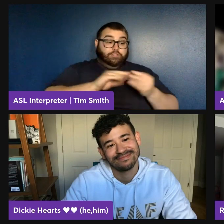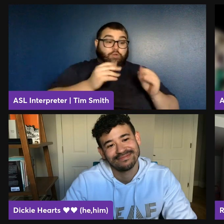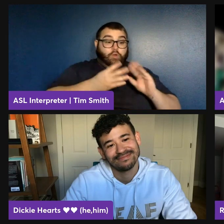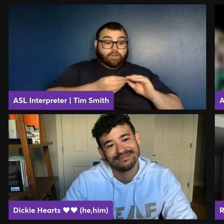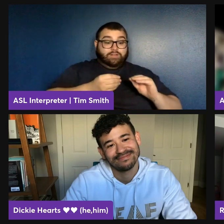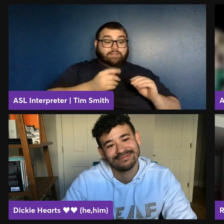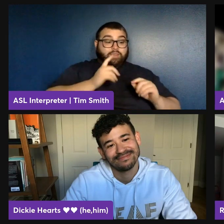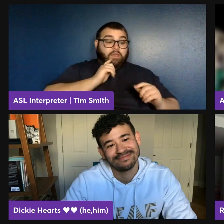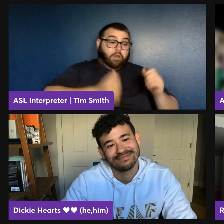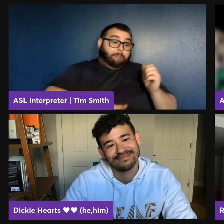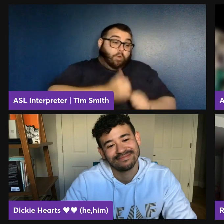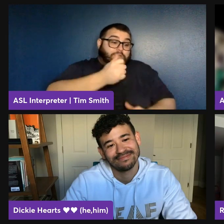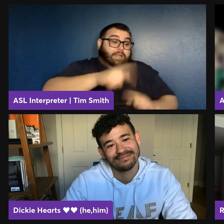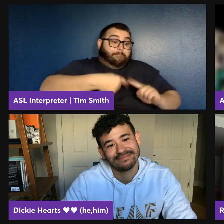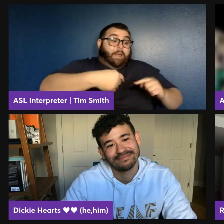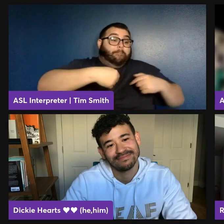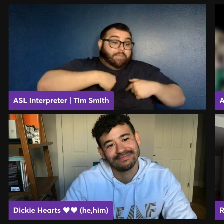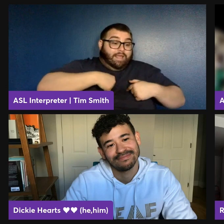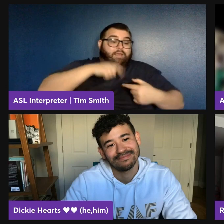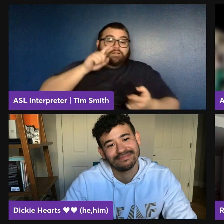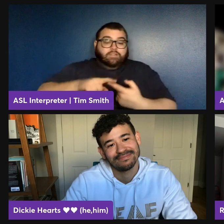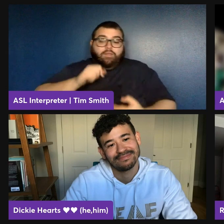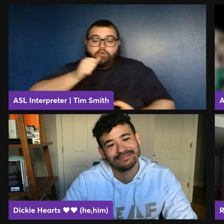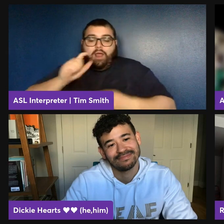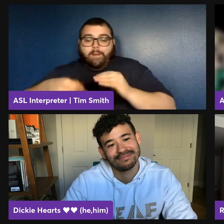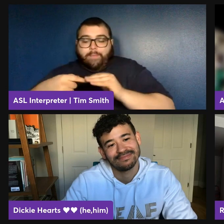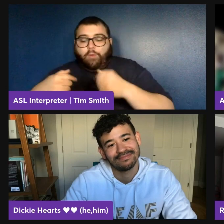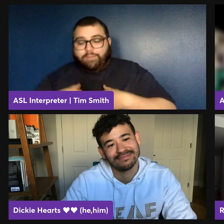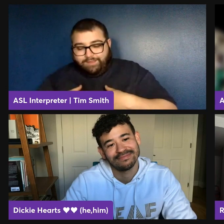not about me anymore. And I'm